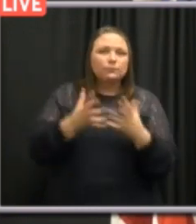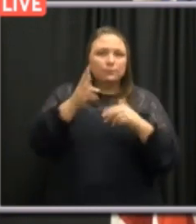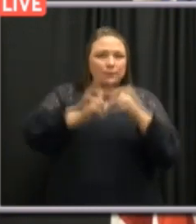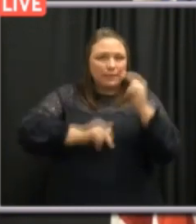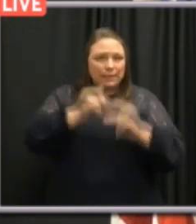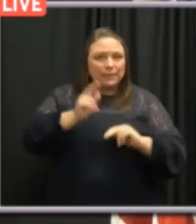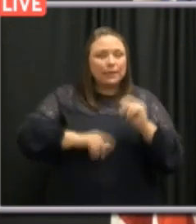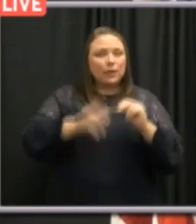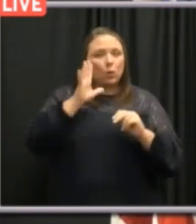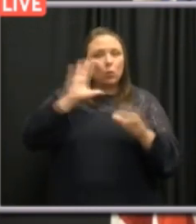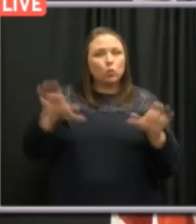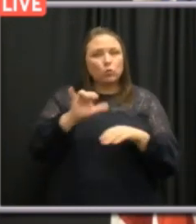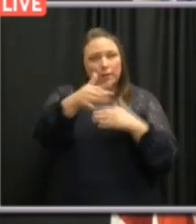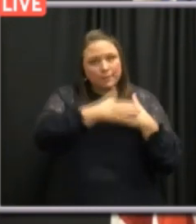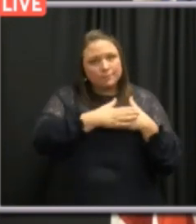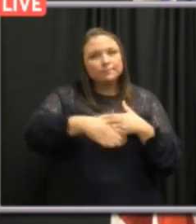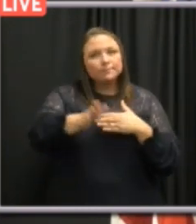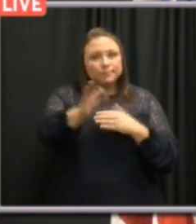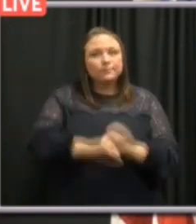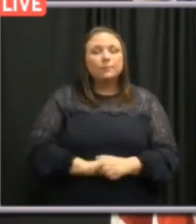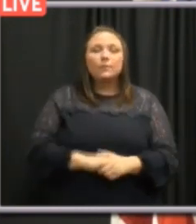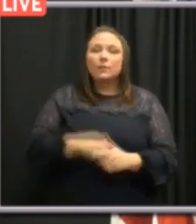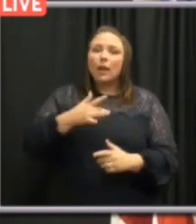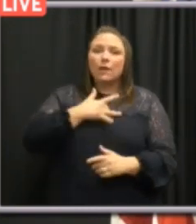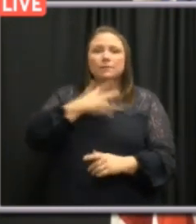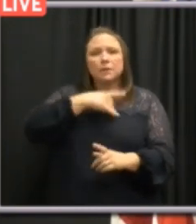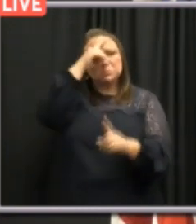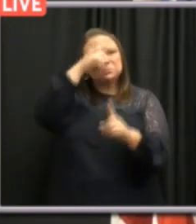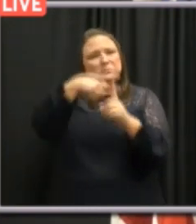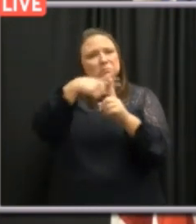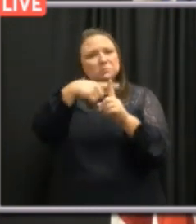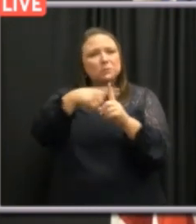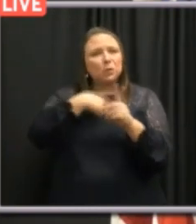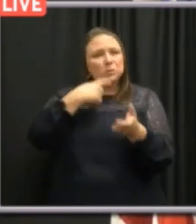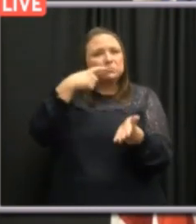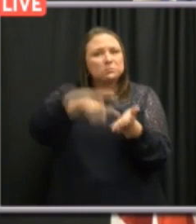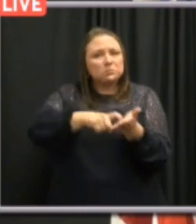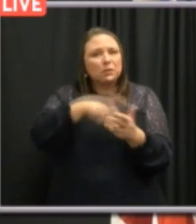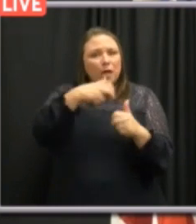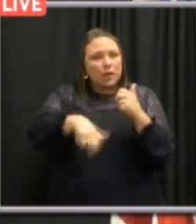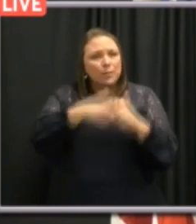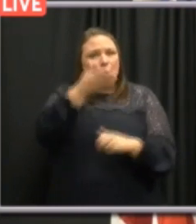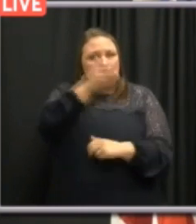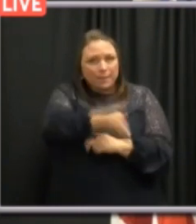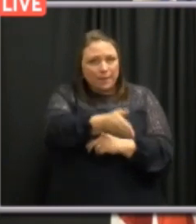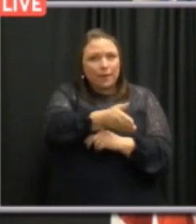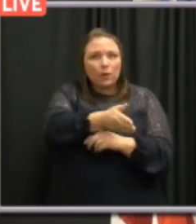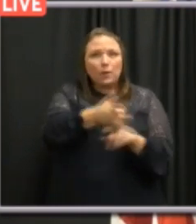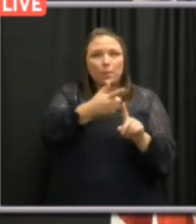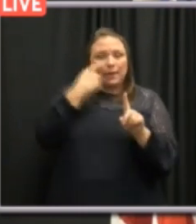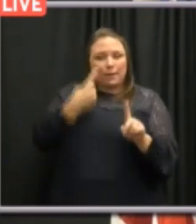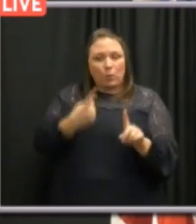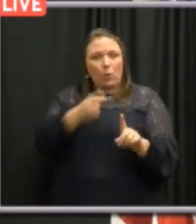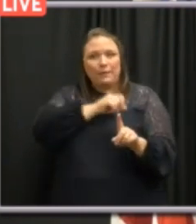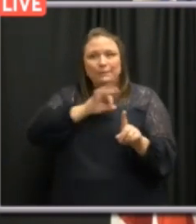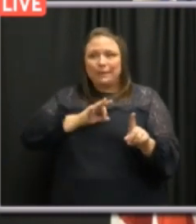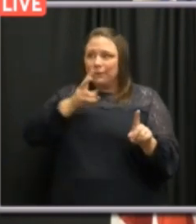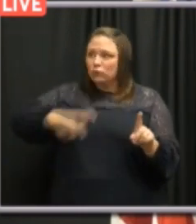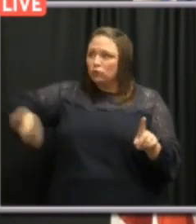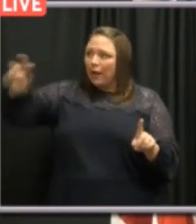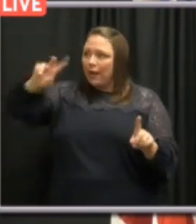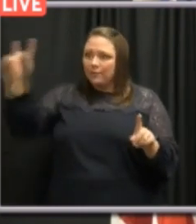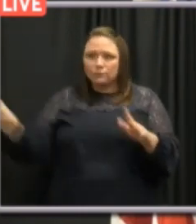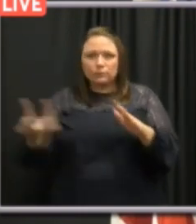that's what we're going to be doing going forward. I'm optimistic that we have identified the problem at Bordeaux and that we're not going to